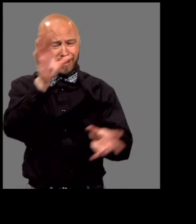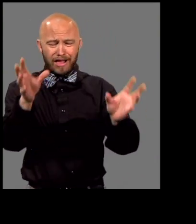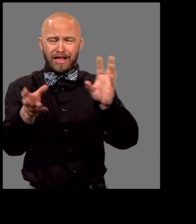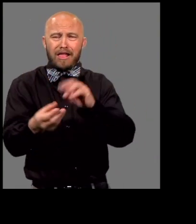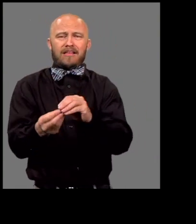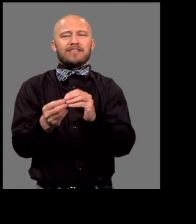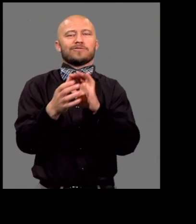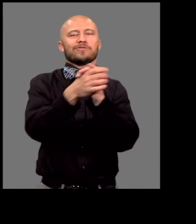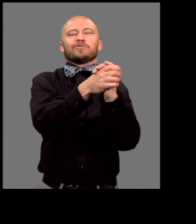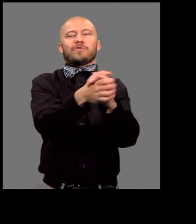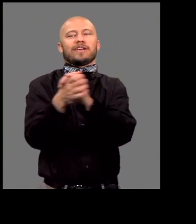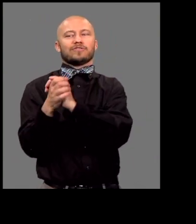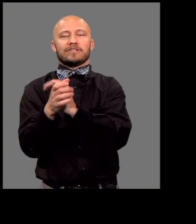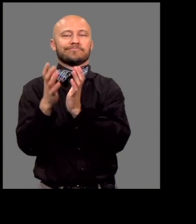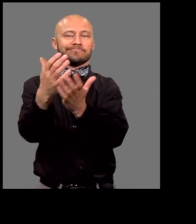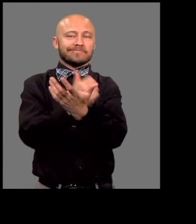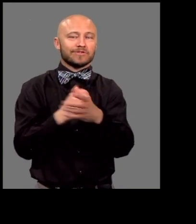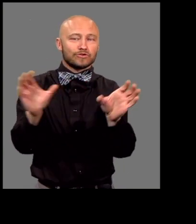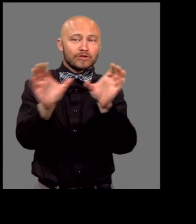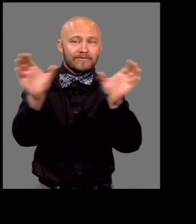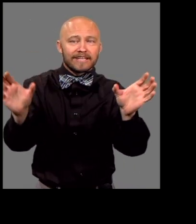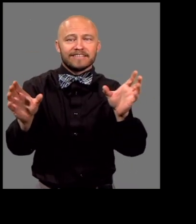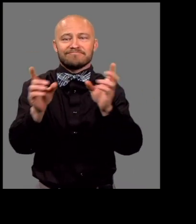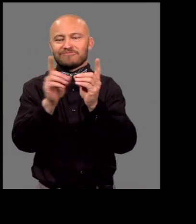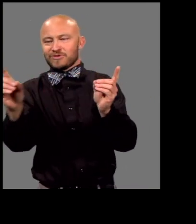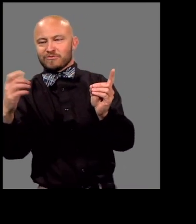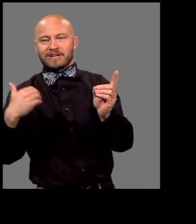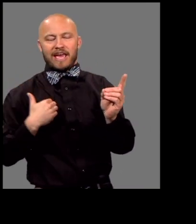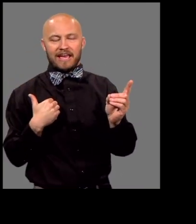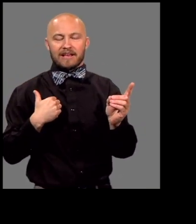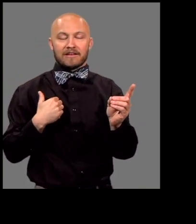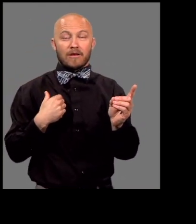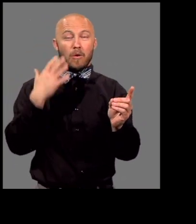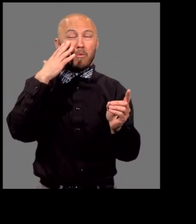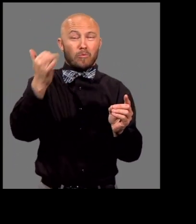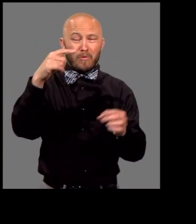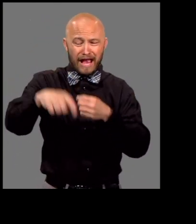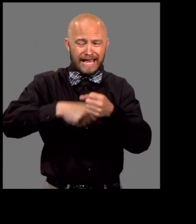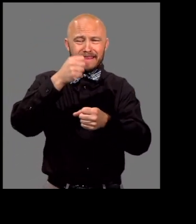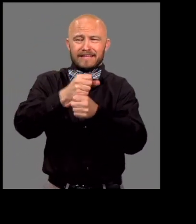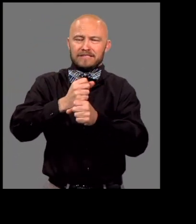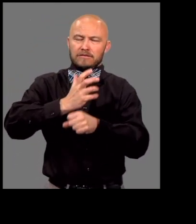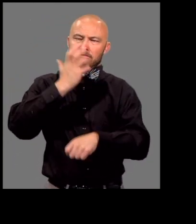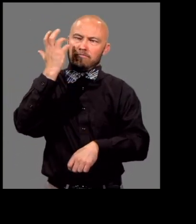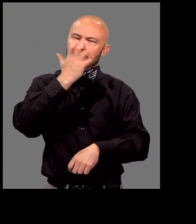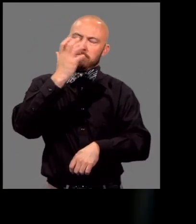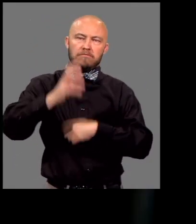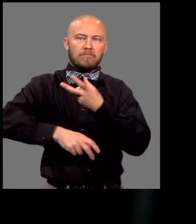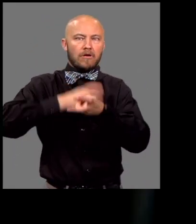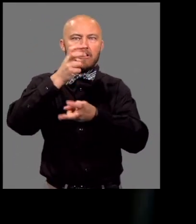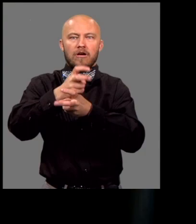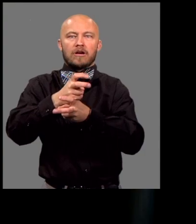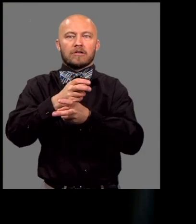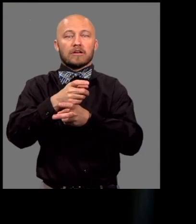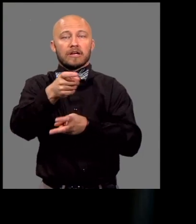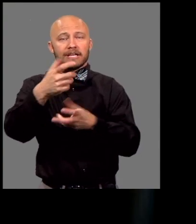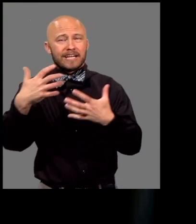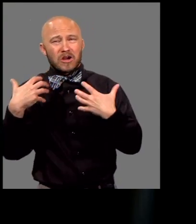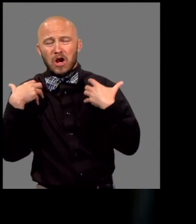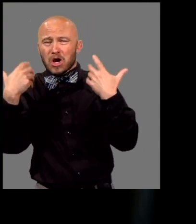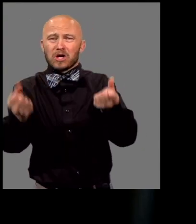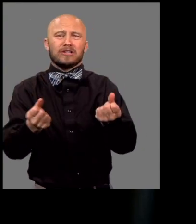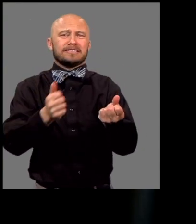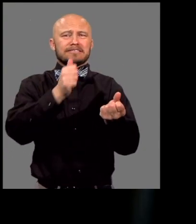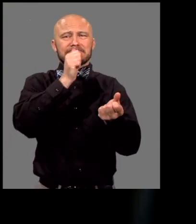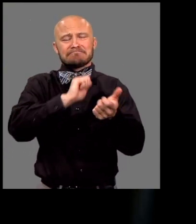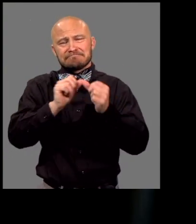congratulate you tonight on earning your certificate or degree, especially under this year's extraordinary circumstances. It took courage